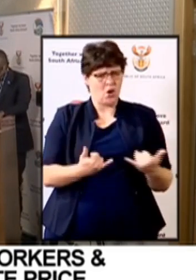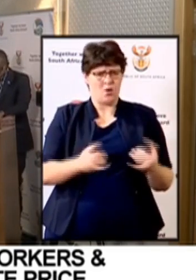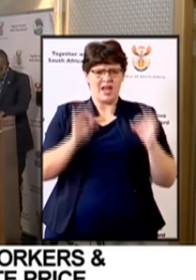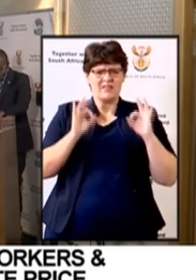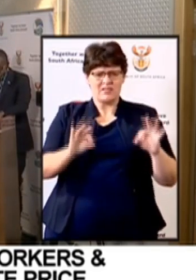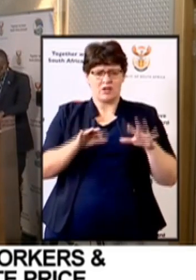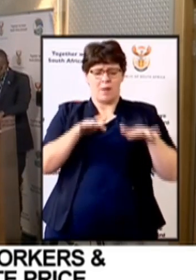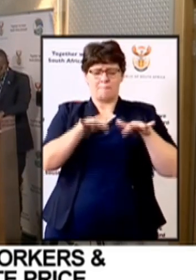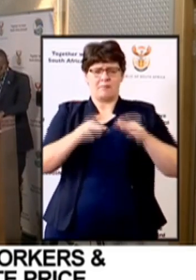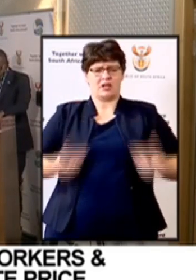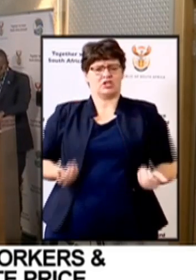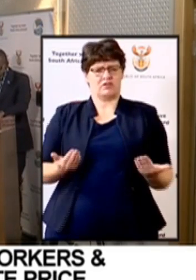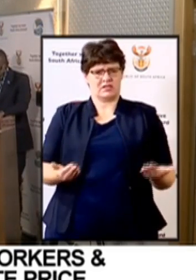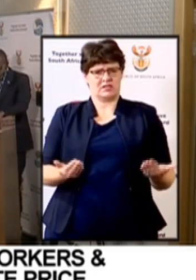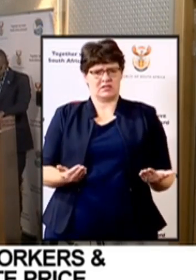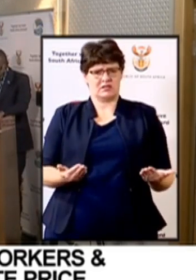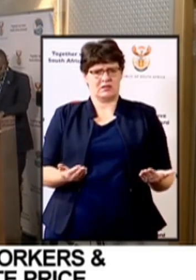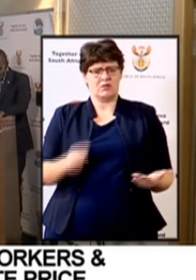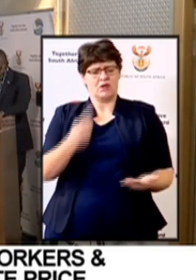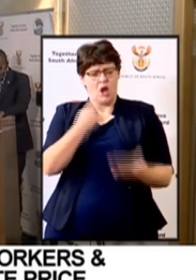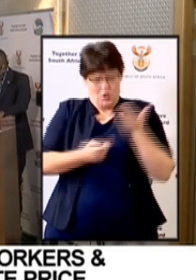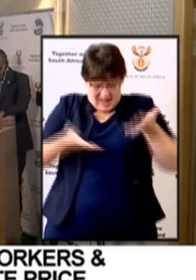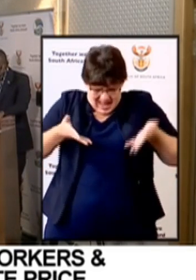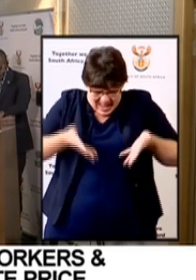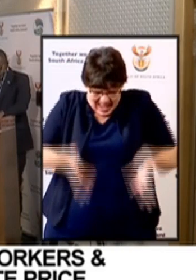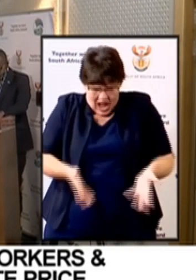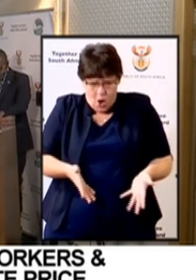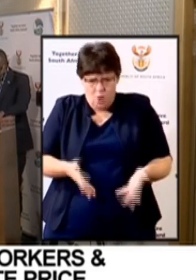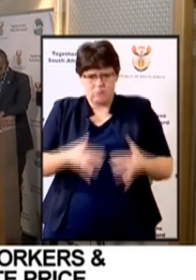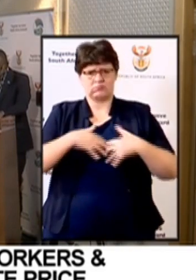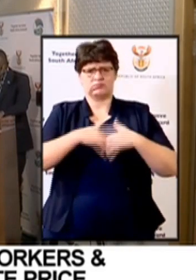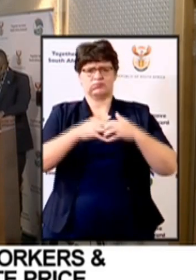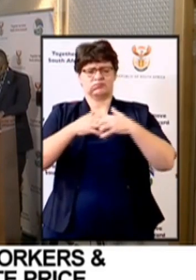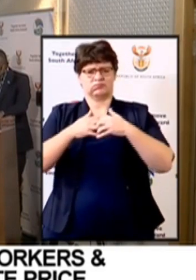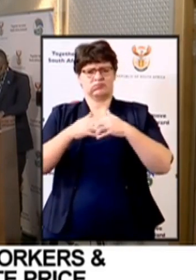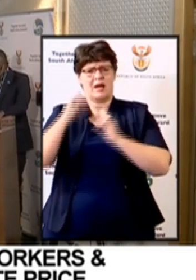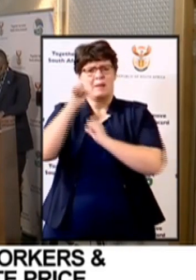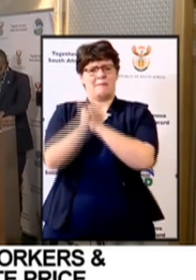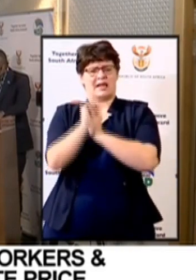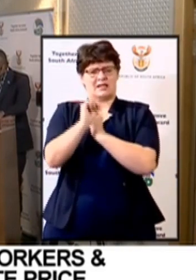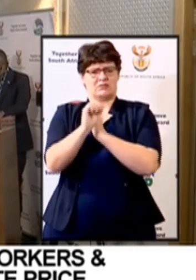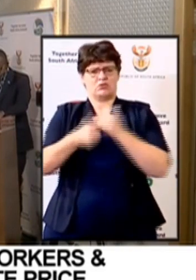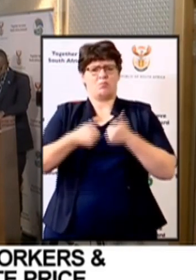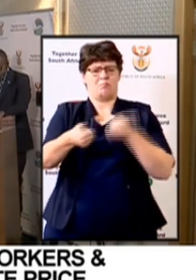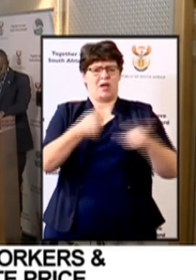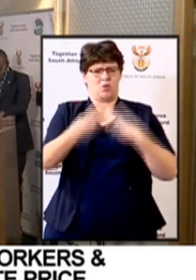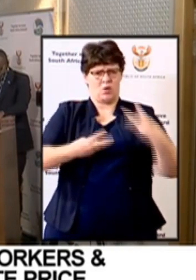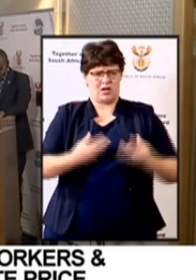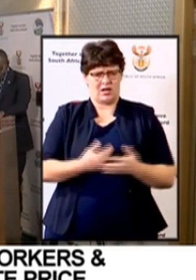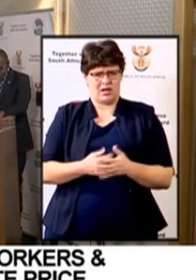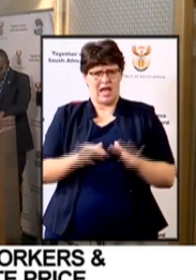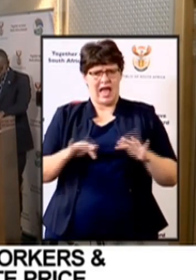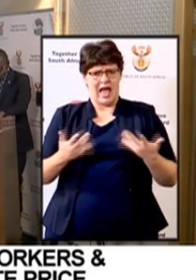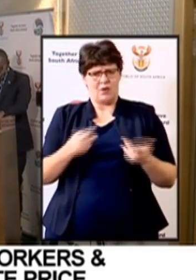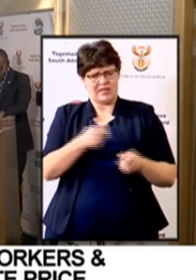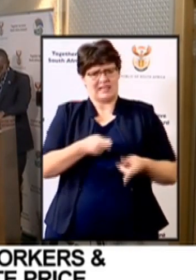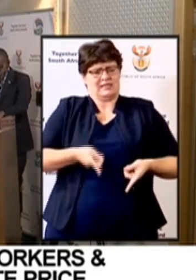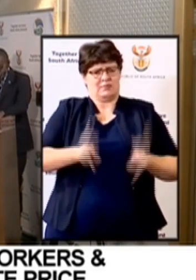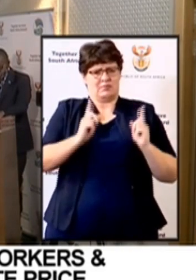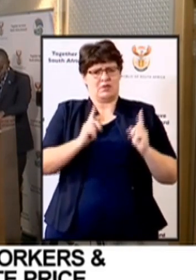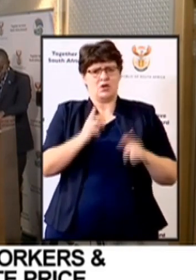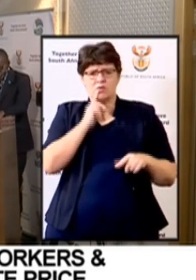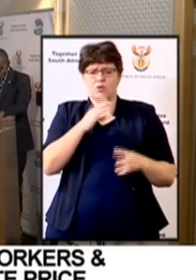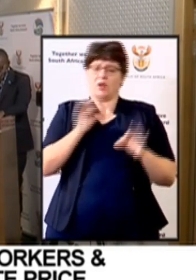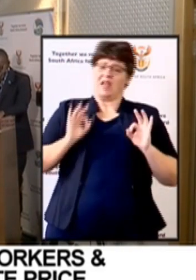in the public service, but only now are you looking at putting in place the mechanisms to try and return to work. How can anybody take it seriously that you talk